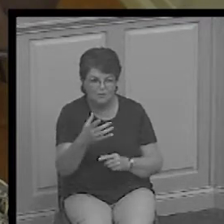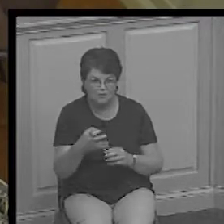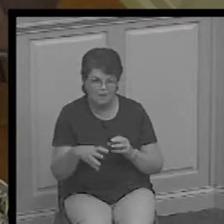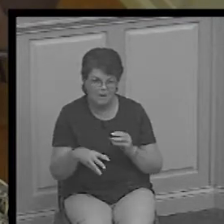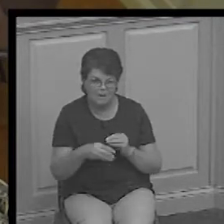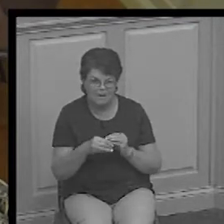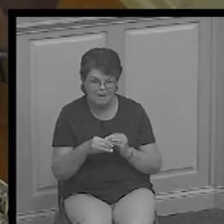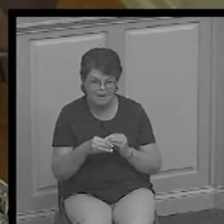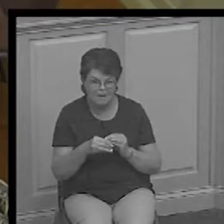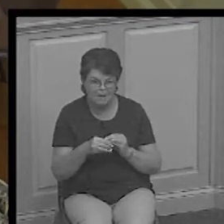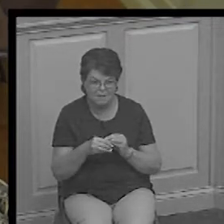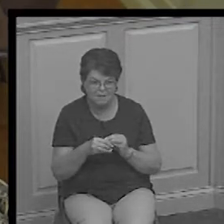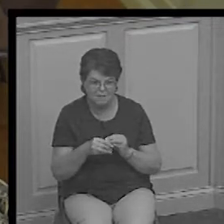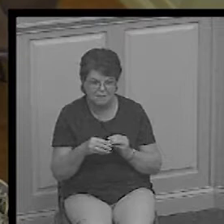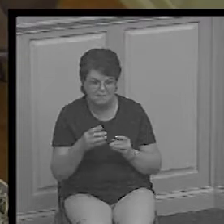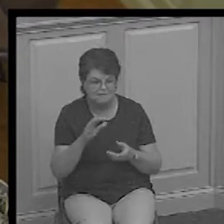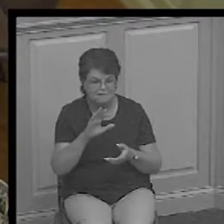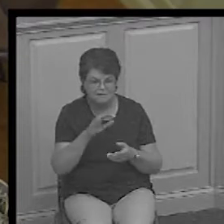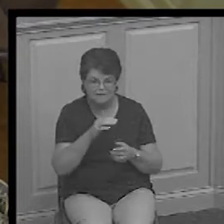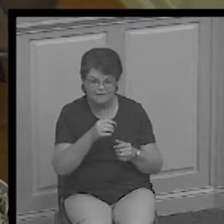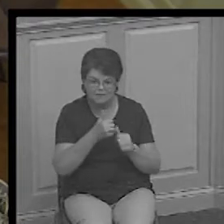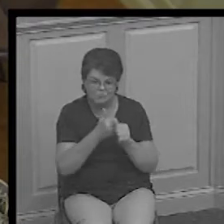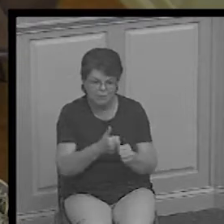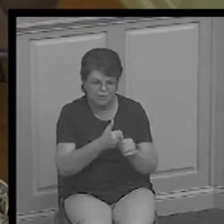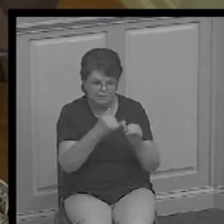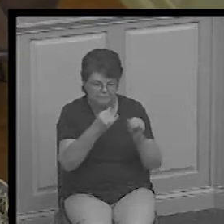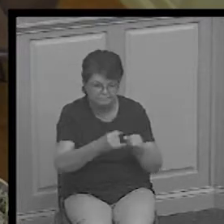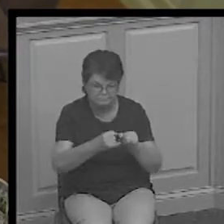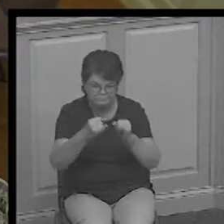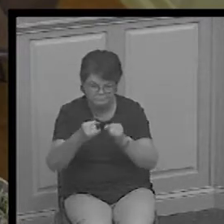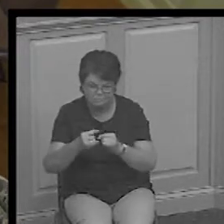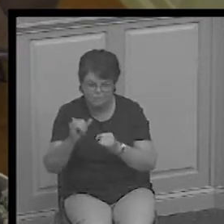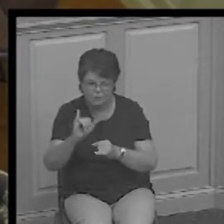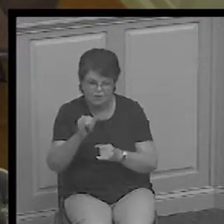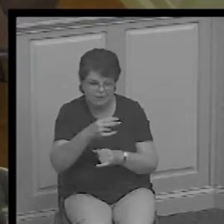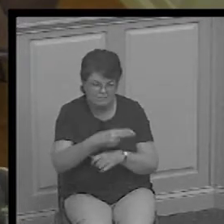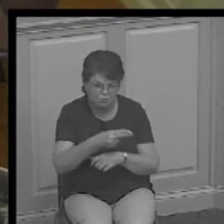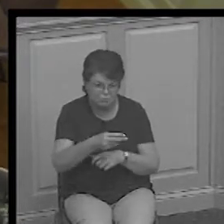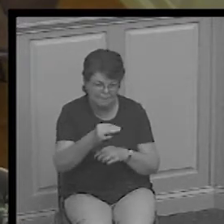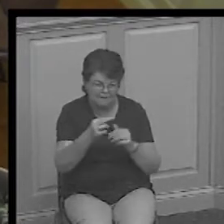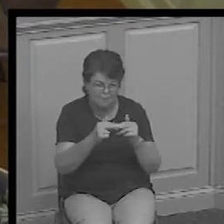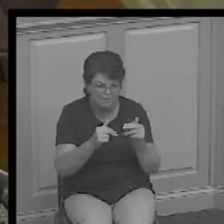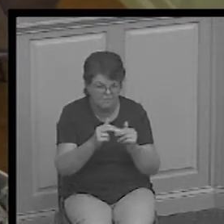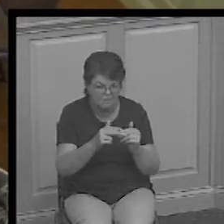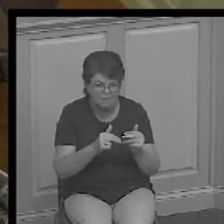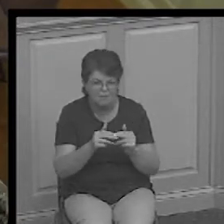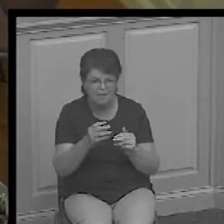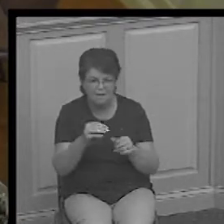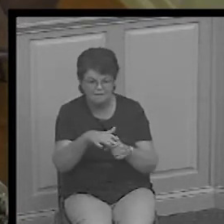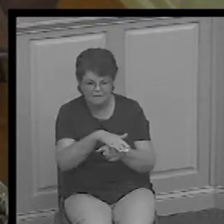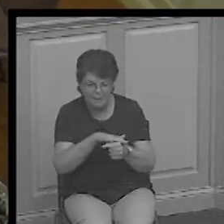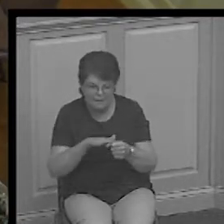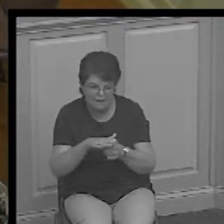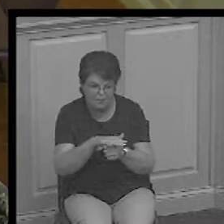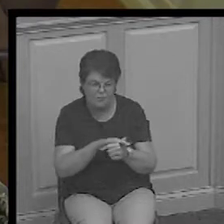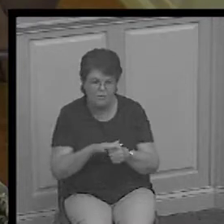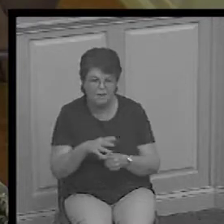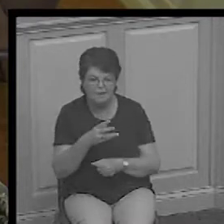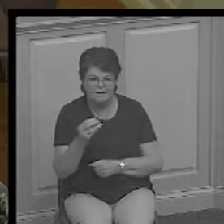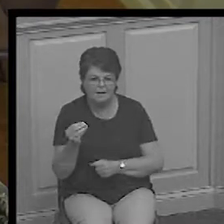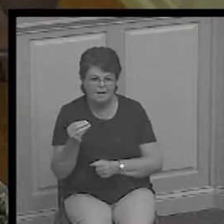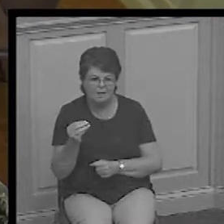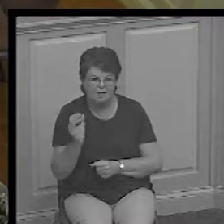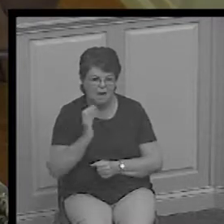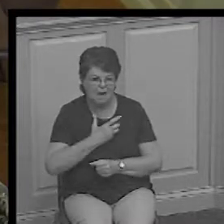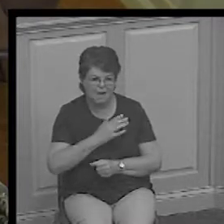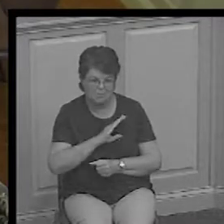I mean, again, it's going to be on a case-by-case basis where the history of the building, the history of the area is taken into account for each one. And